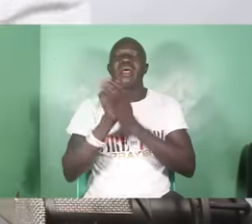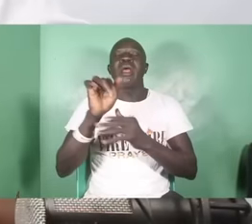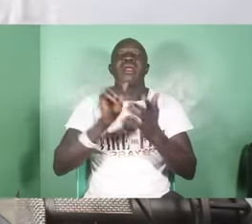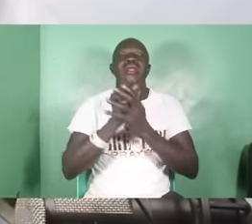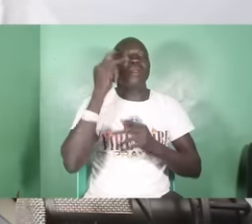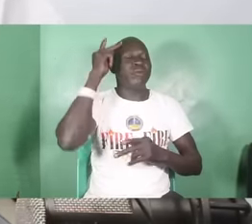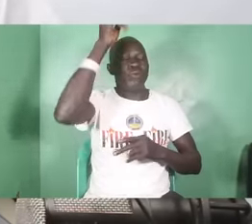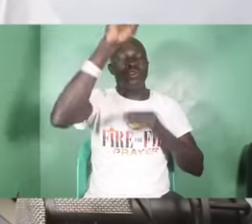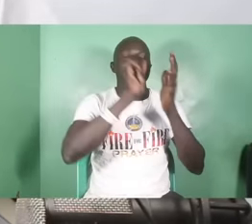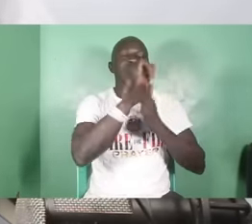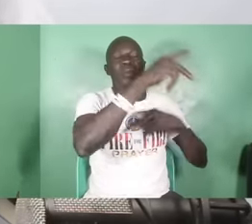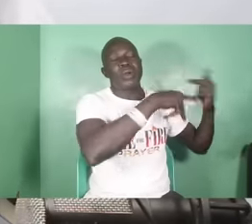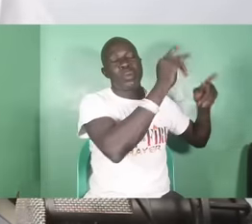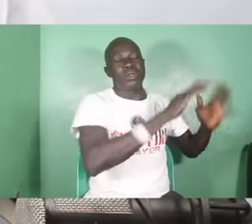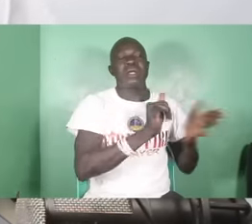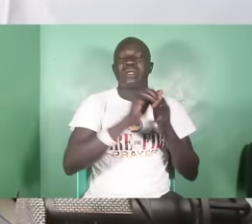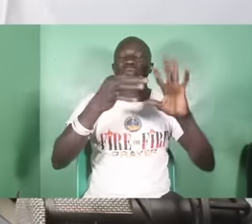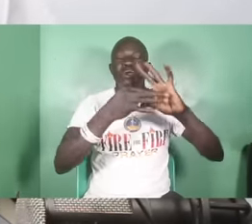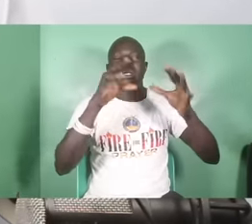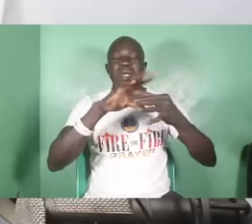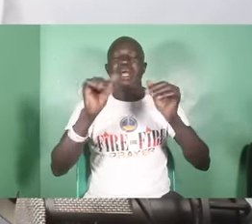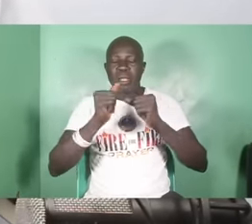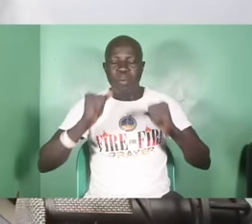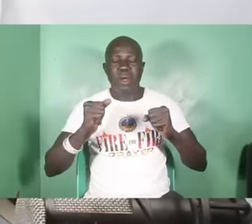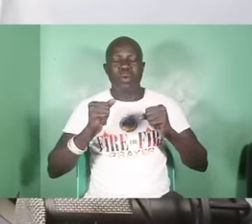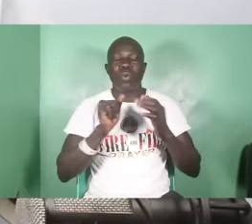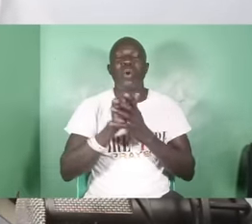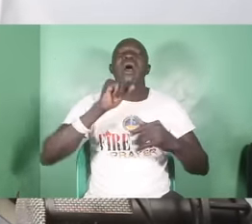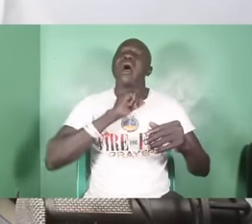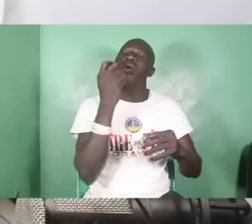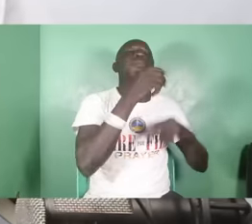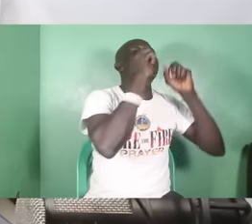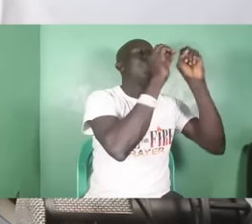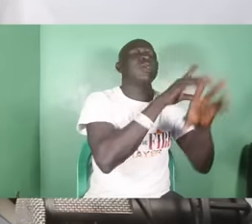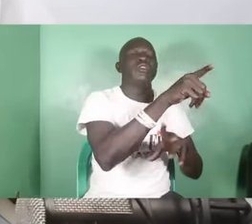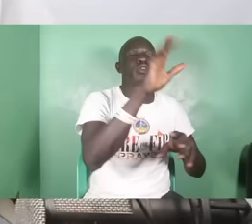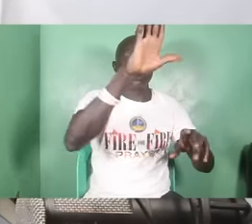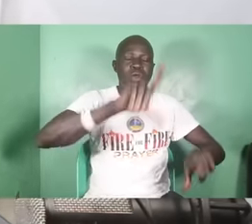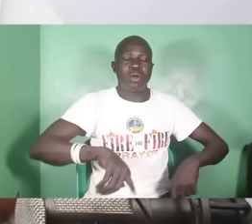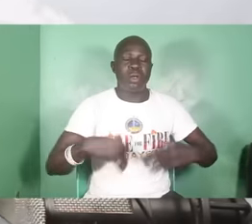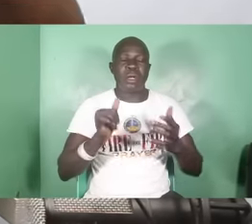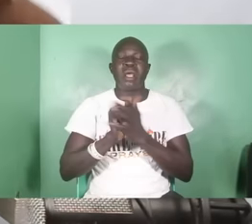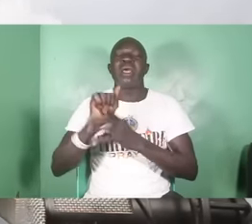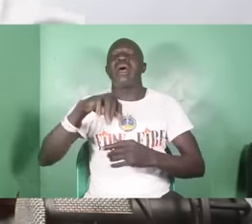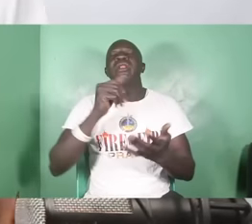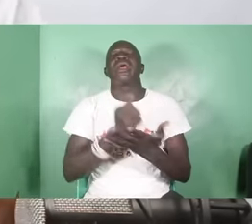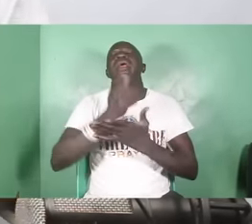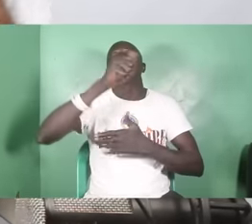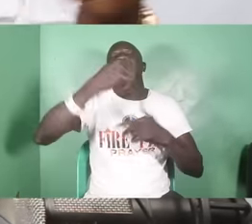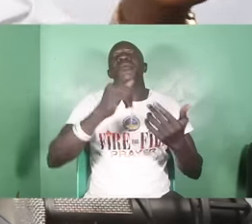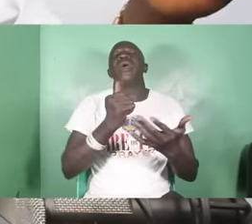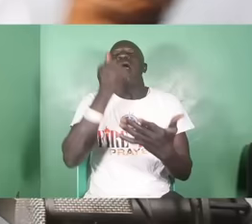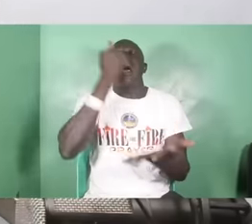wa kusali. Is a part of. Ati emere. Agbara re. The power. Nemo fi sure. God bless you. Si aye re. To your life. Ami todara.